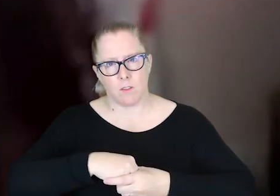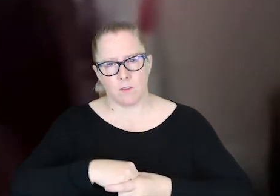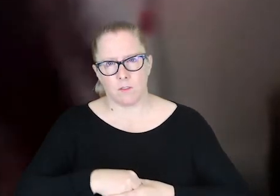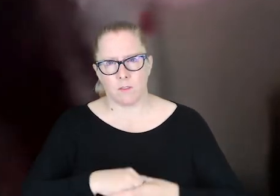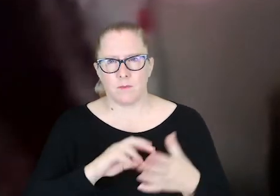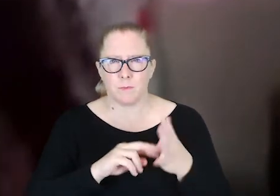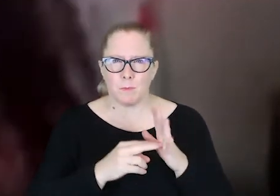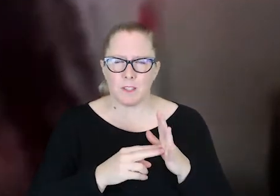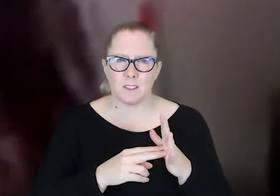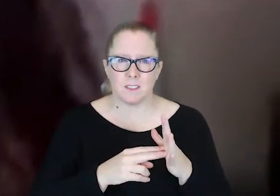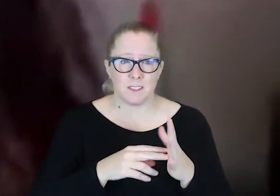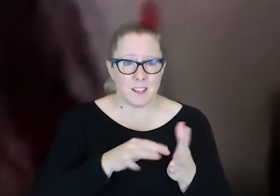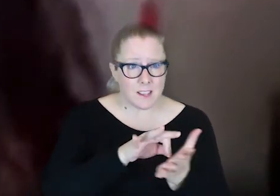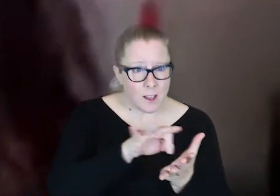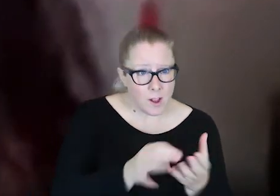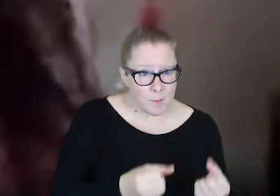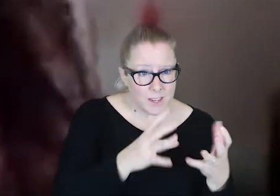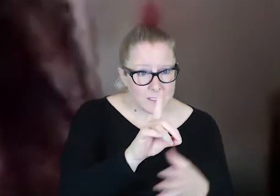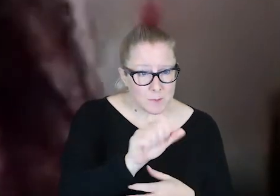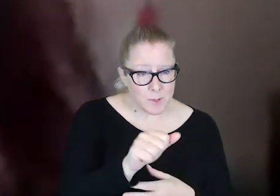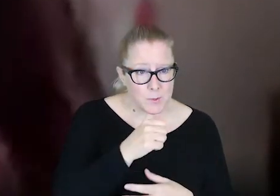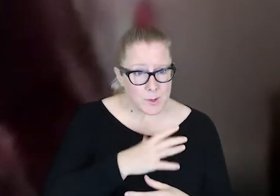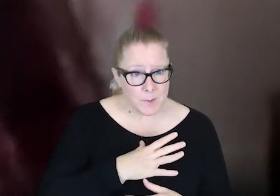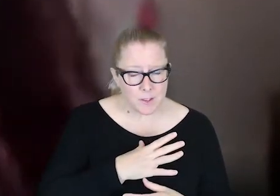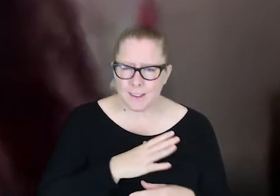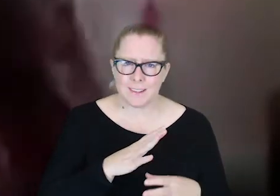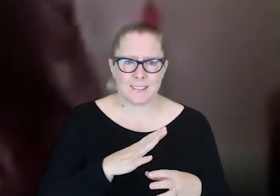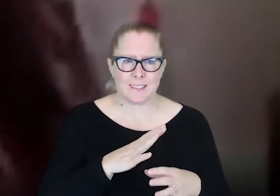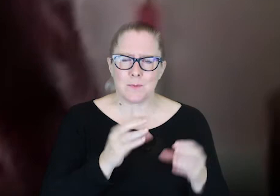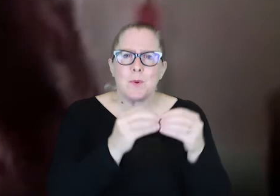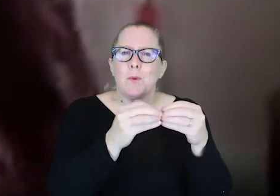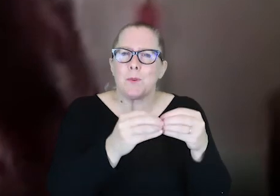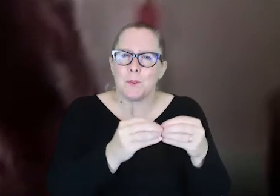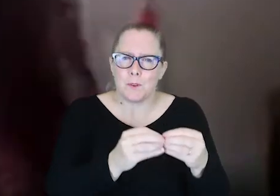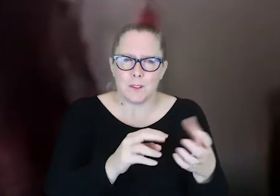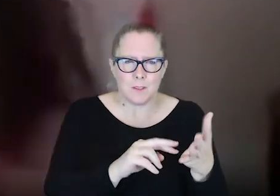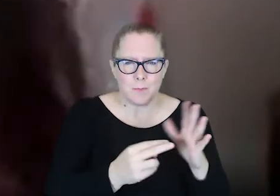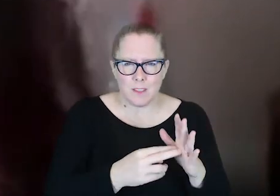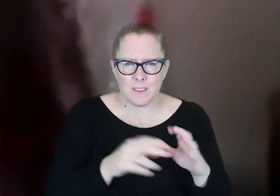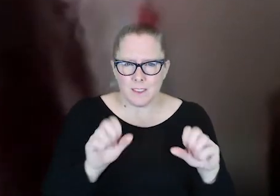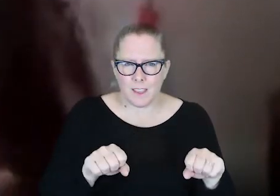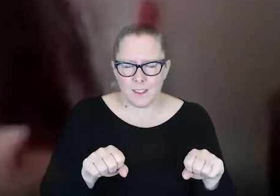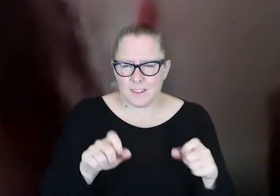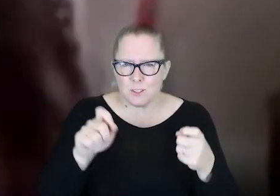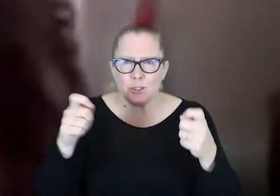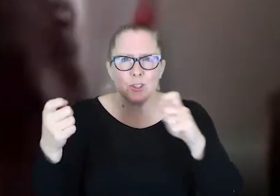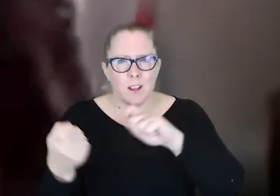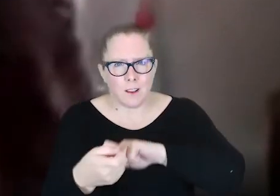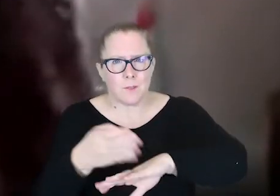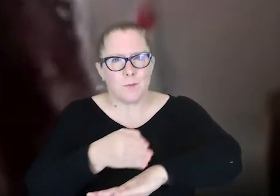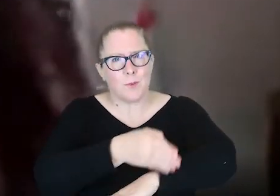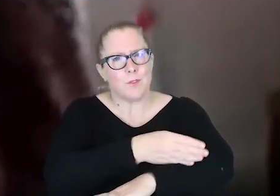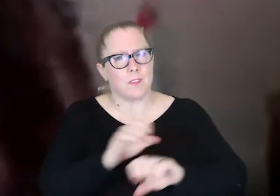at all levels in a meaningful participation. It's not only about like fixing the numbers, how many